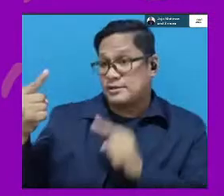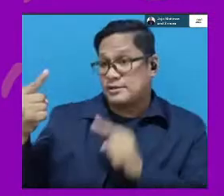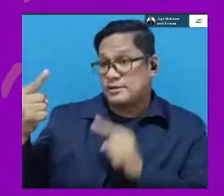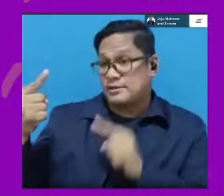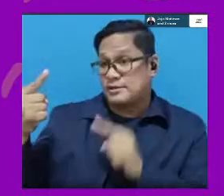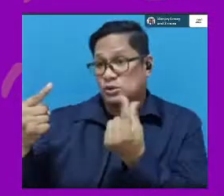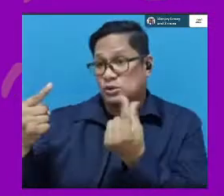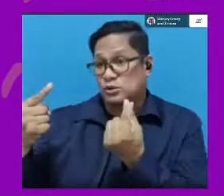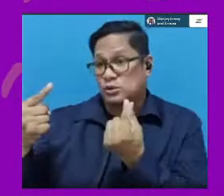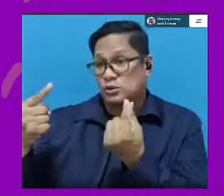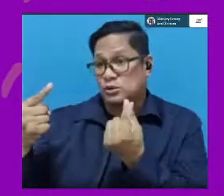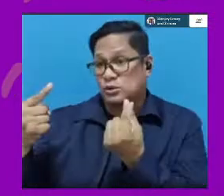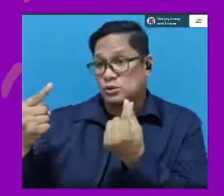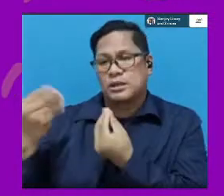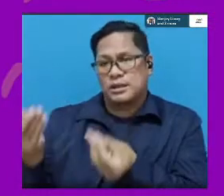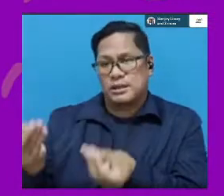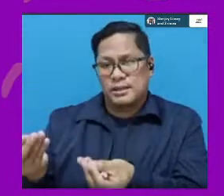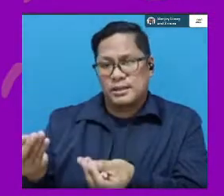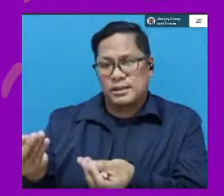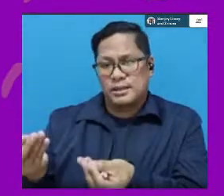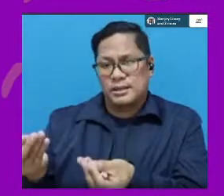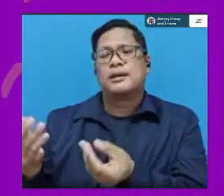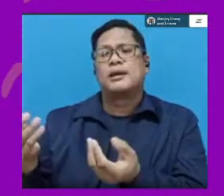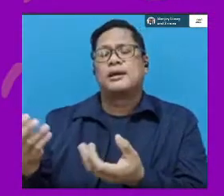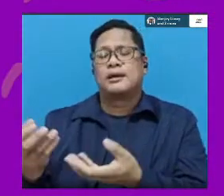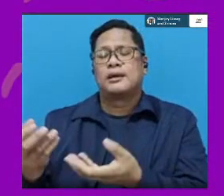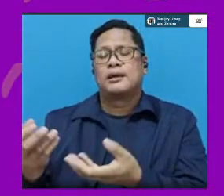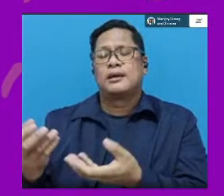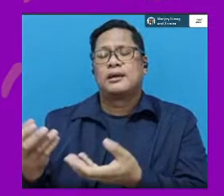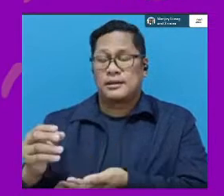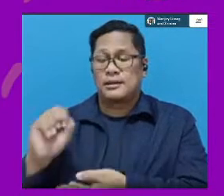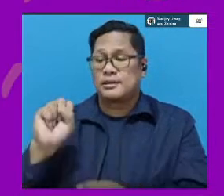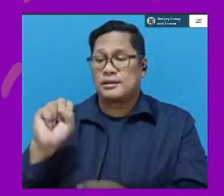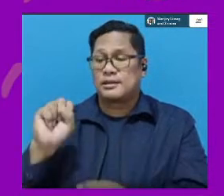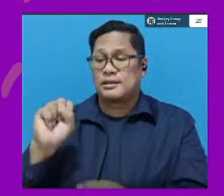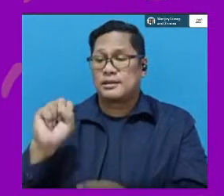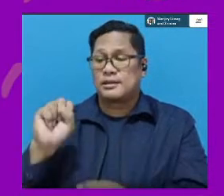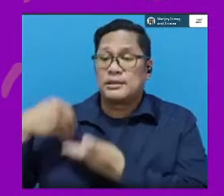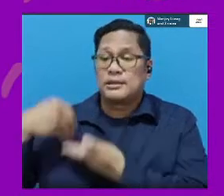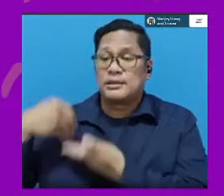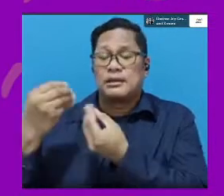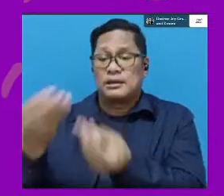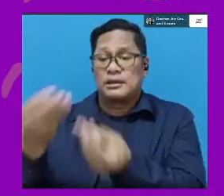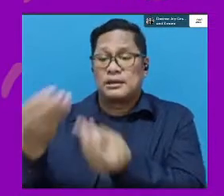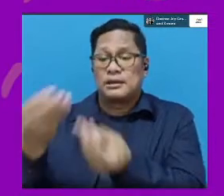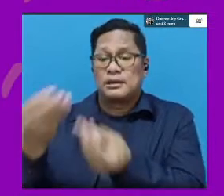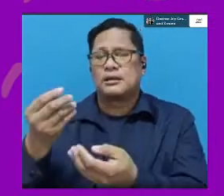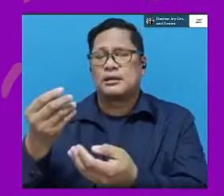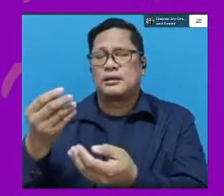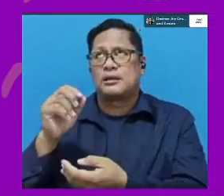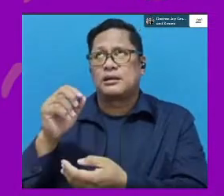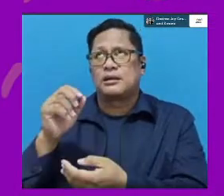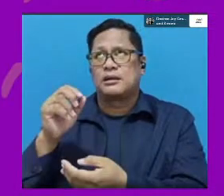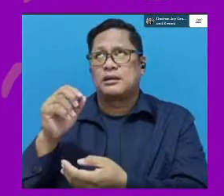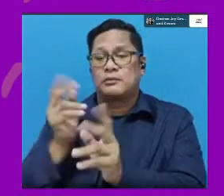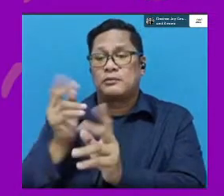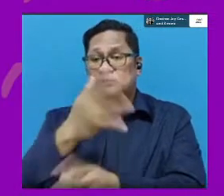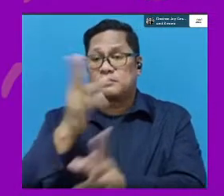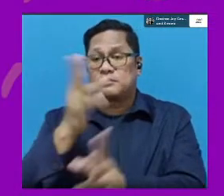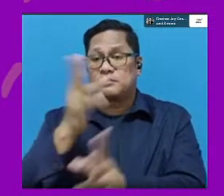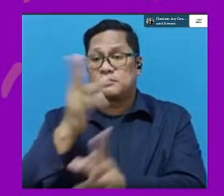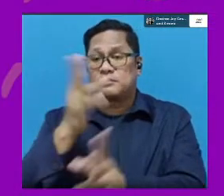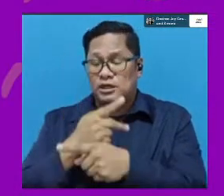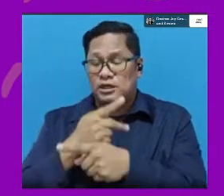to provide subsidies for the fishery products by the marginal